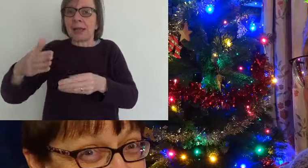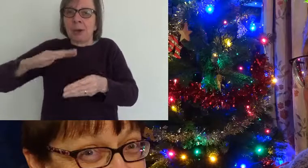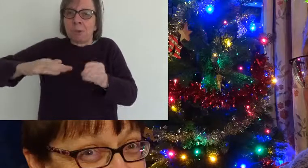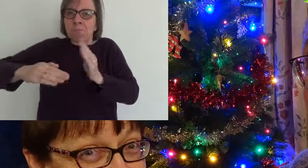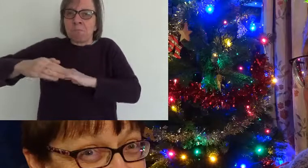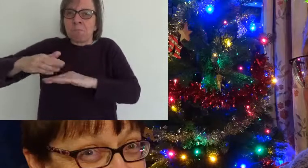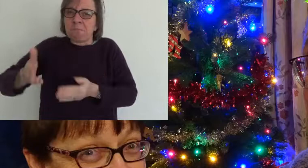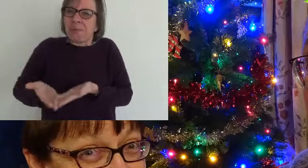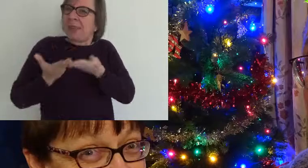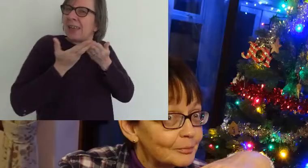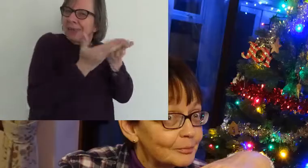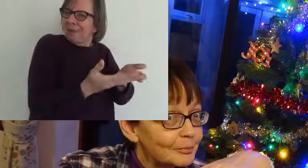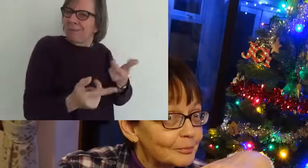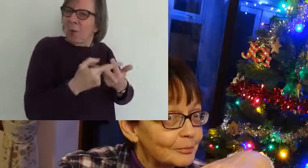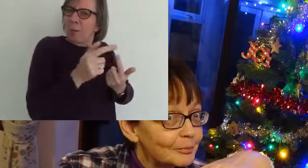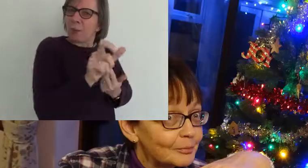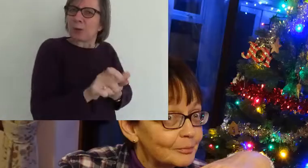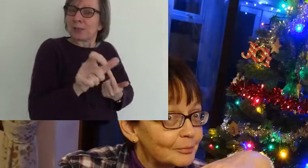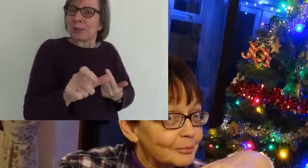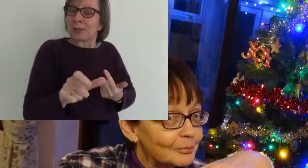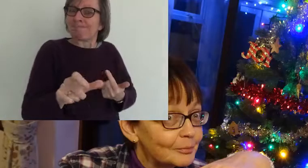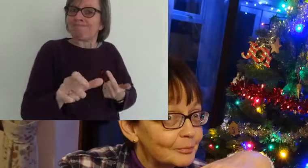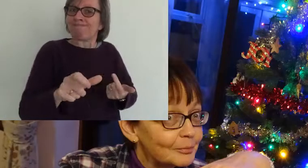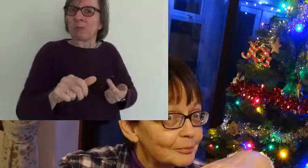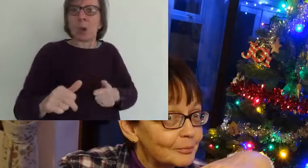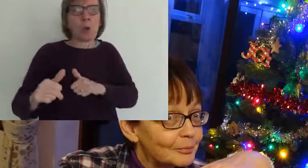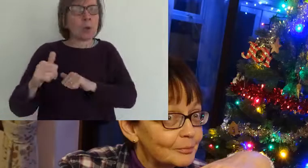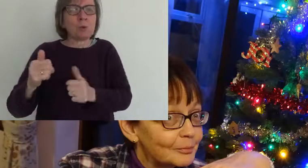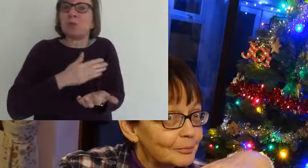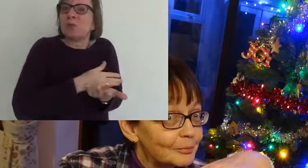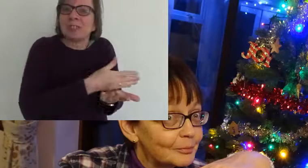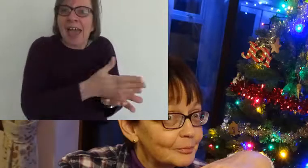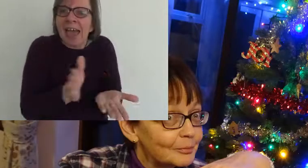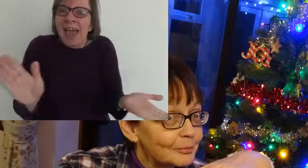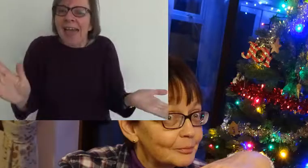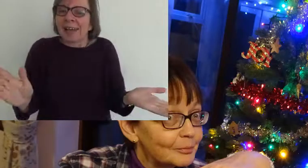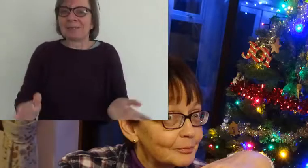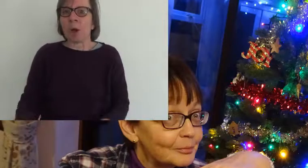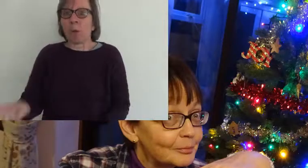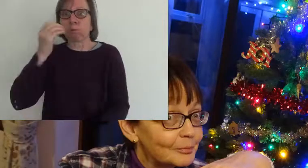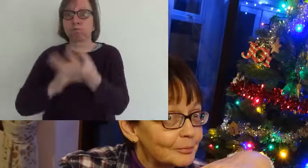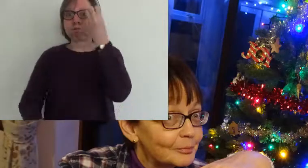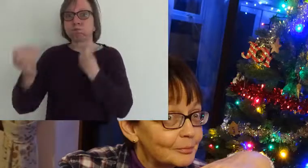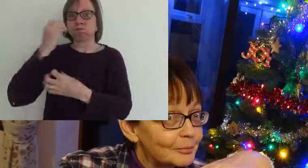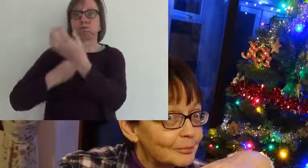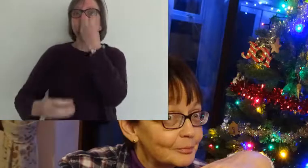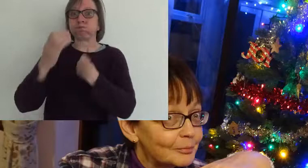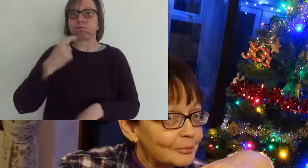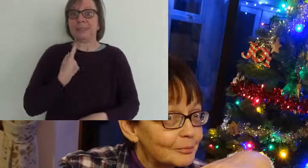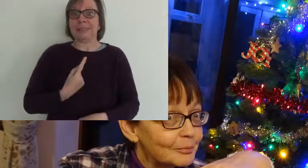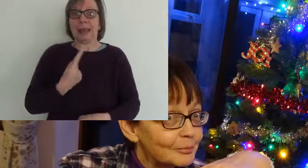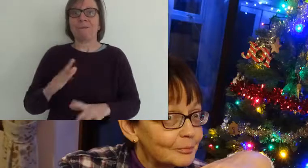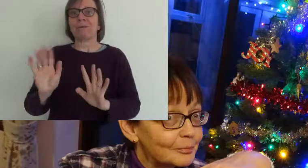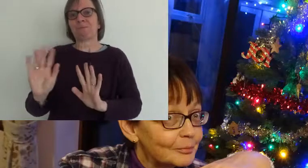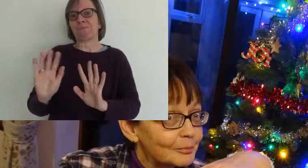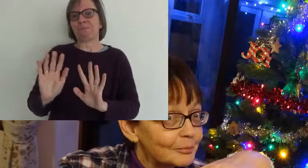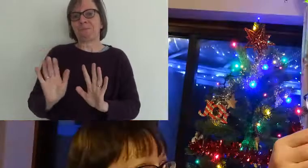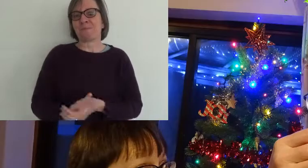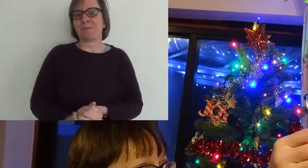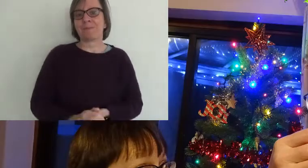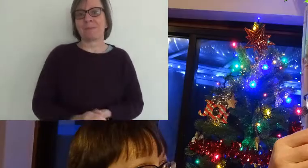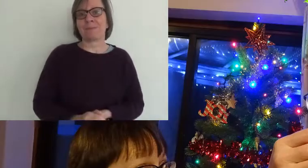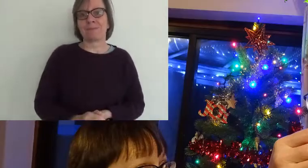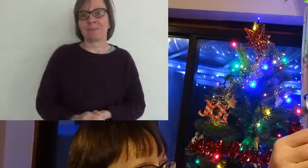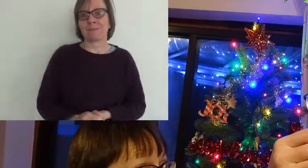that, and you could give them to somebody as a gift if you wanted to. Just make sure you share, don't eat them all yourselves, okay?